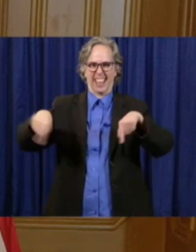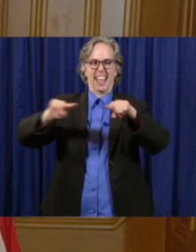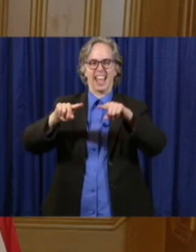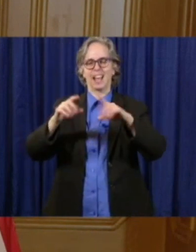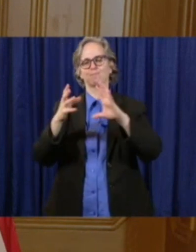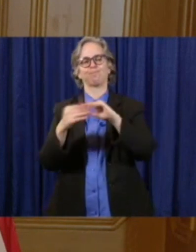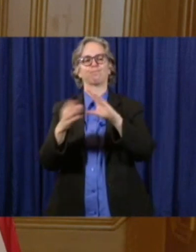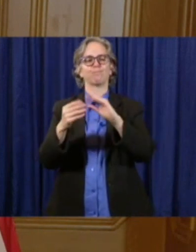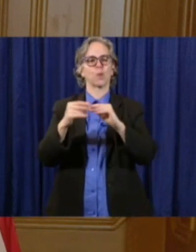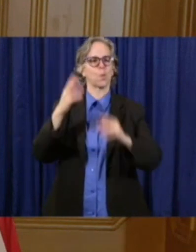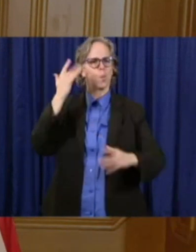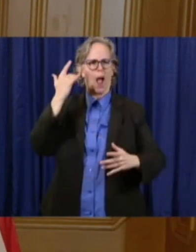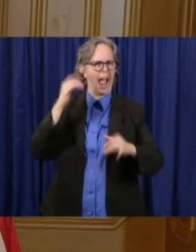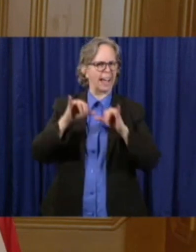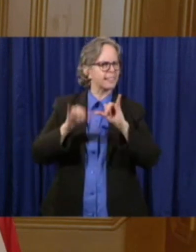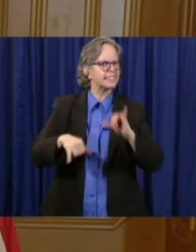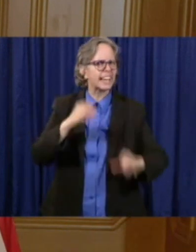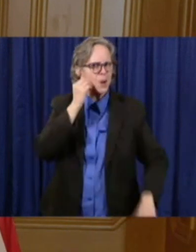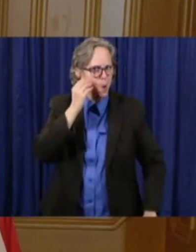they're staying at home.